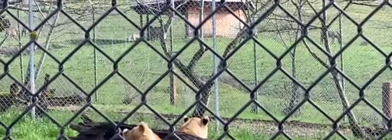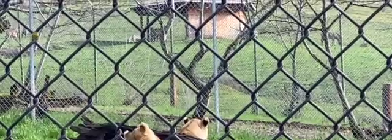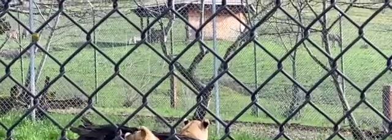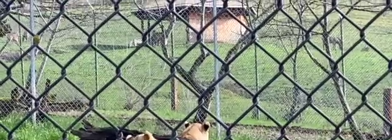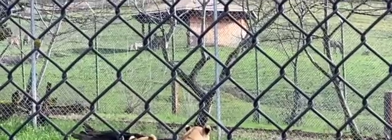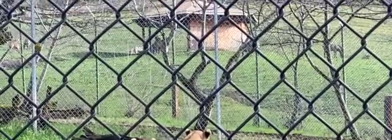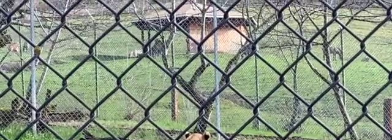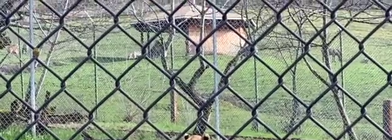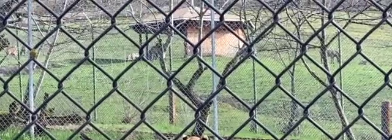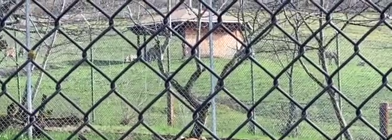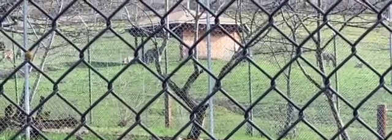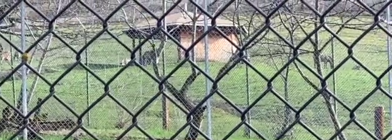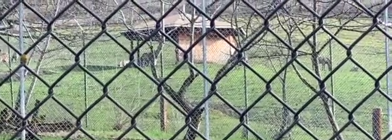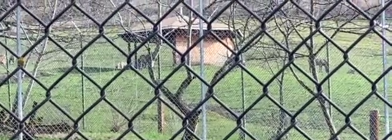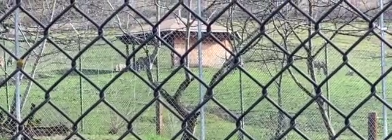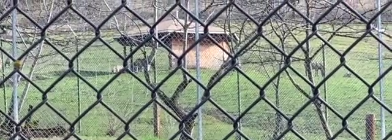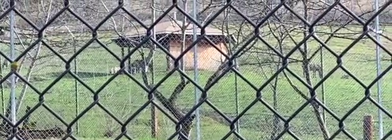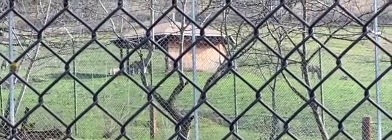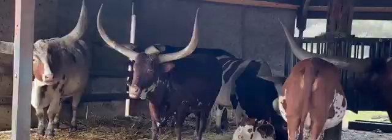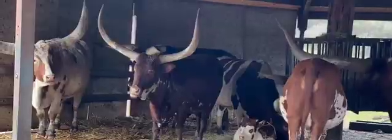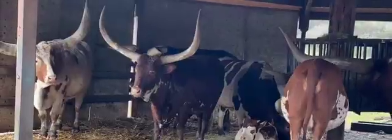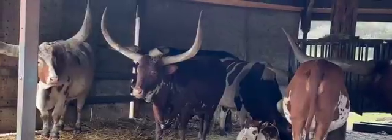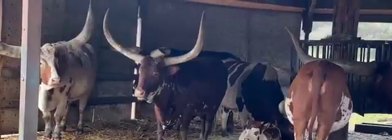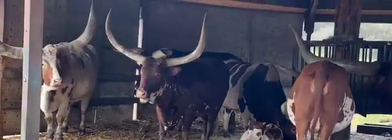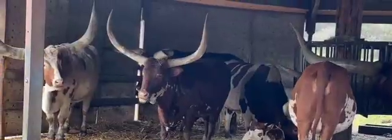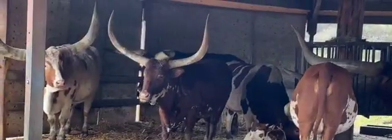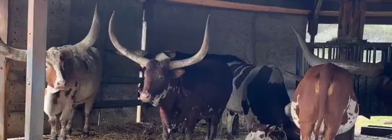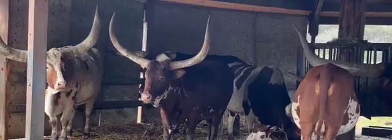It's a female lion taking care of herself.